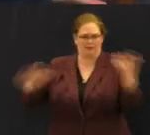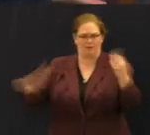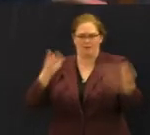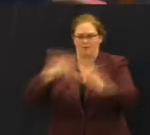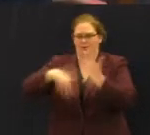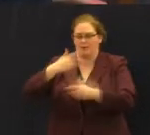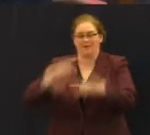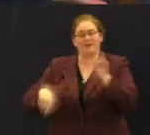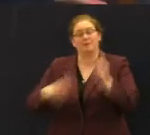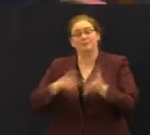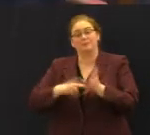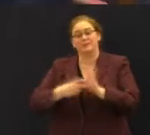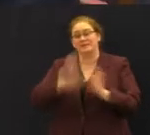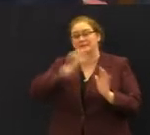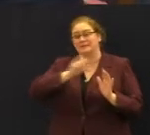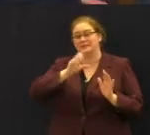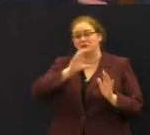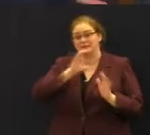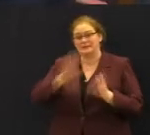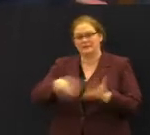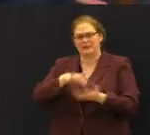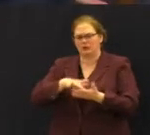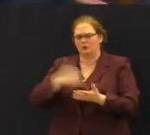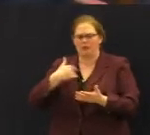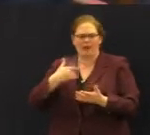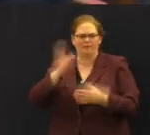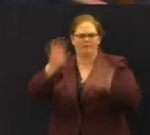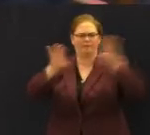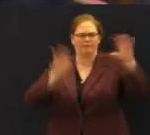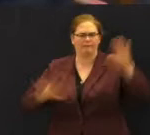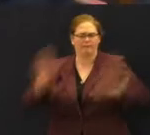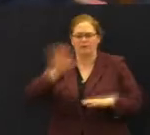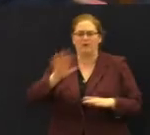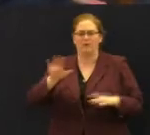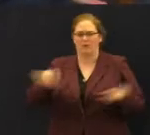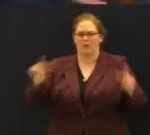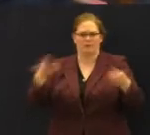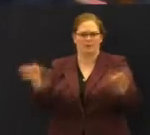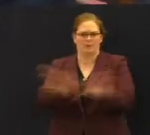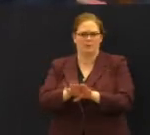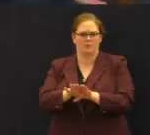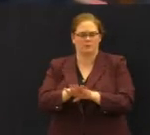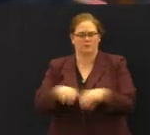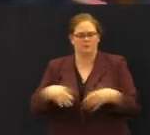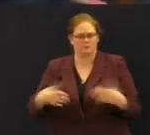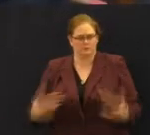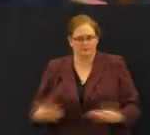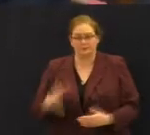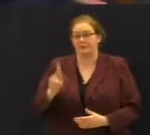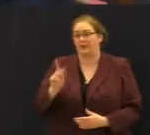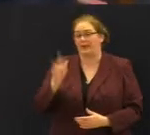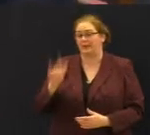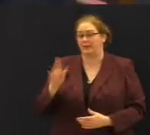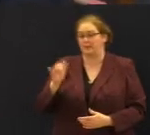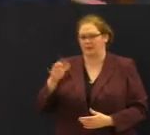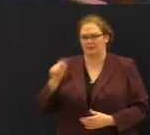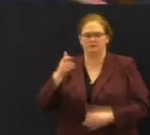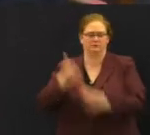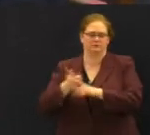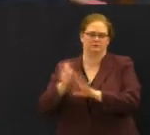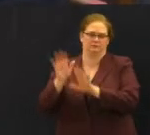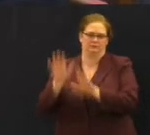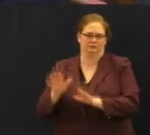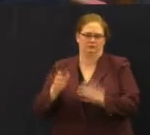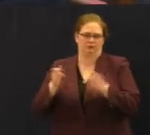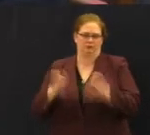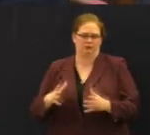our senior centers, which we have a number of throughout Bucks County, had to close. So Kathy Bennett, who is our fantastic director